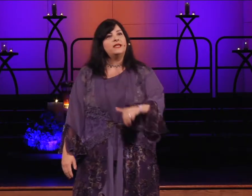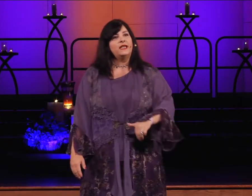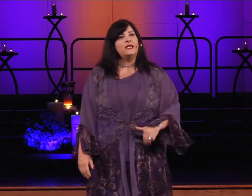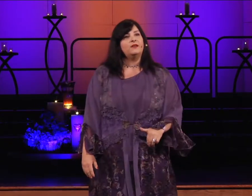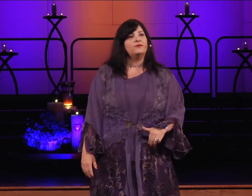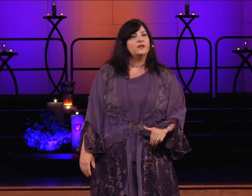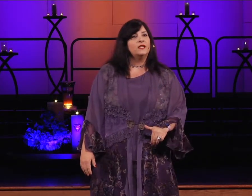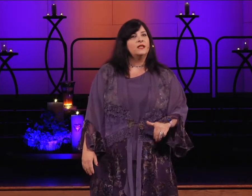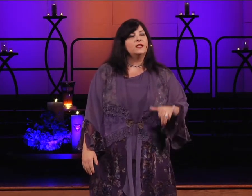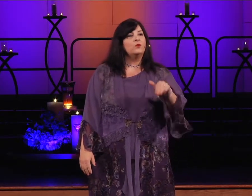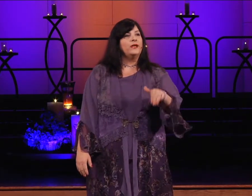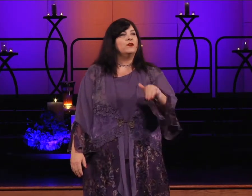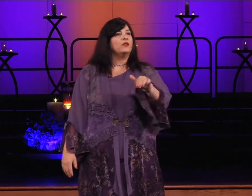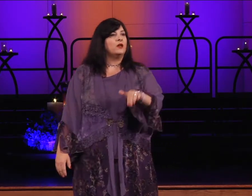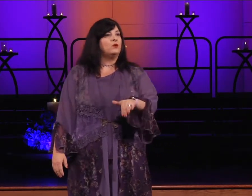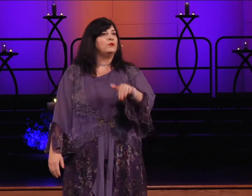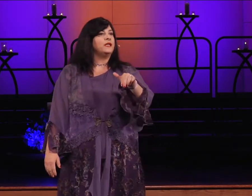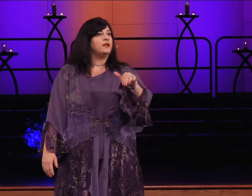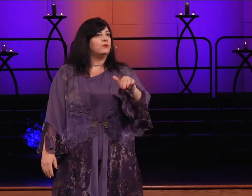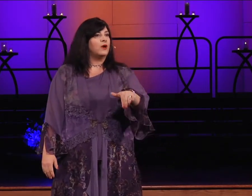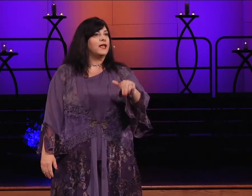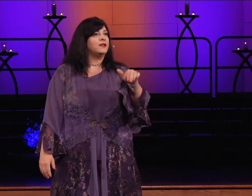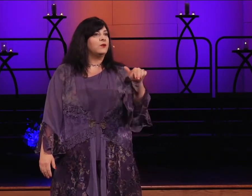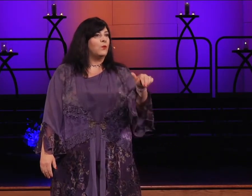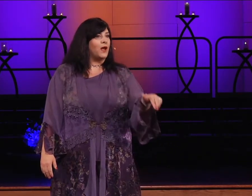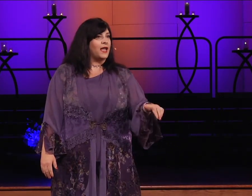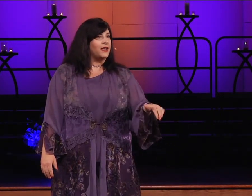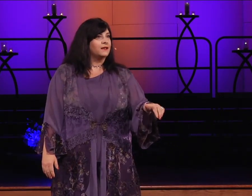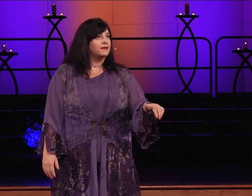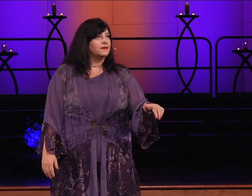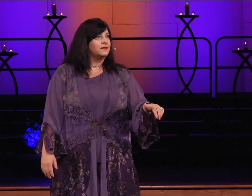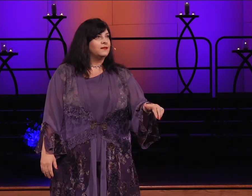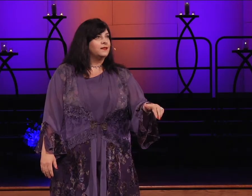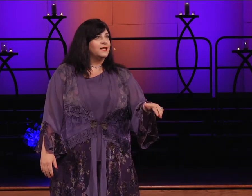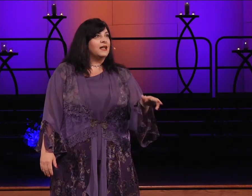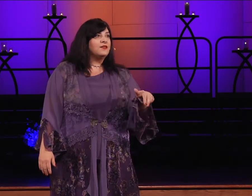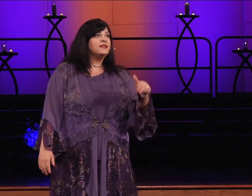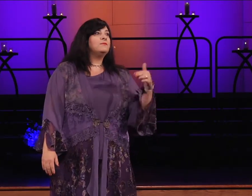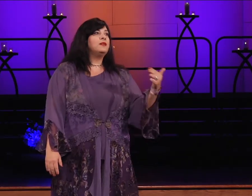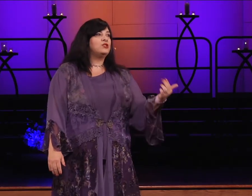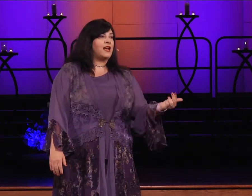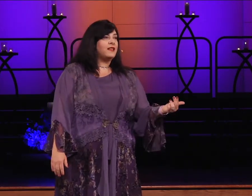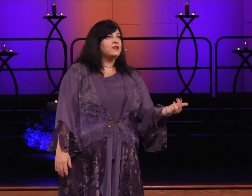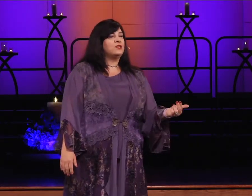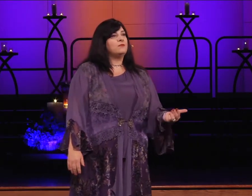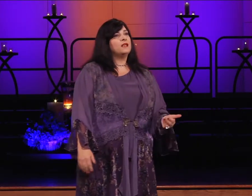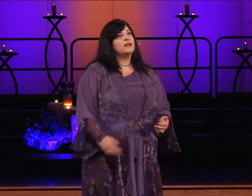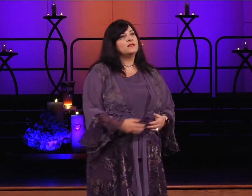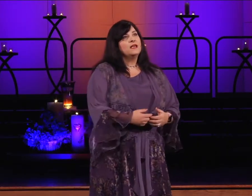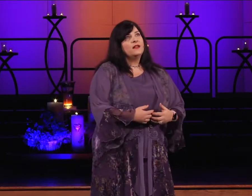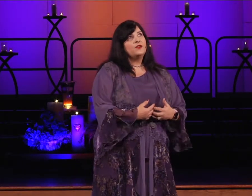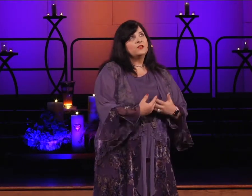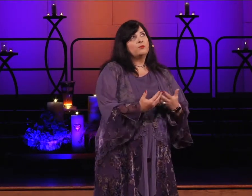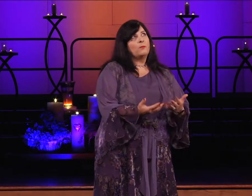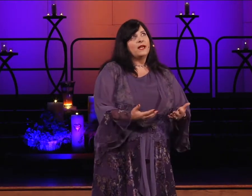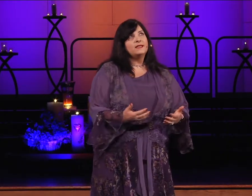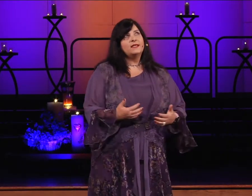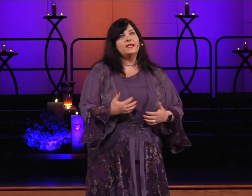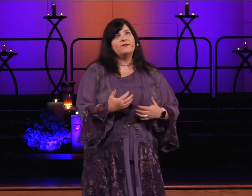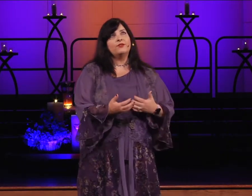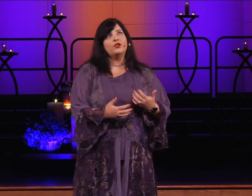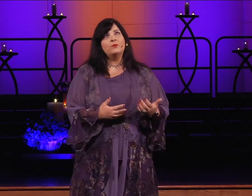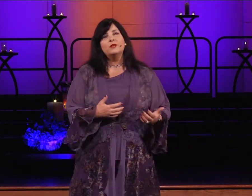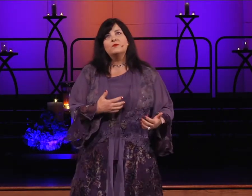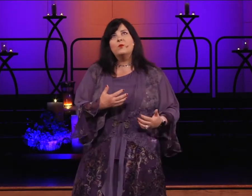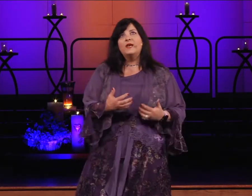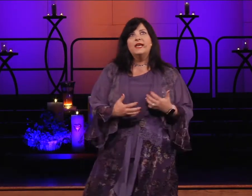not believe that we are the only right way. Now, this can be challenging because there's a